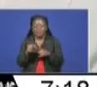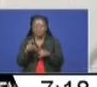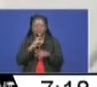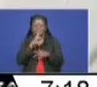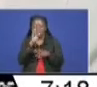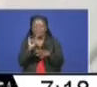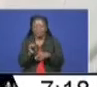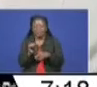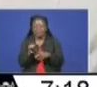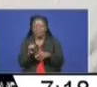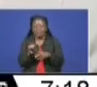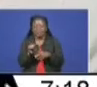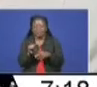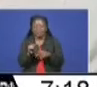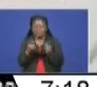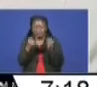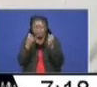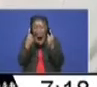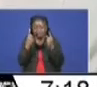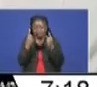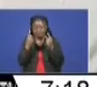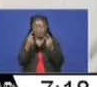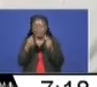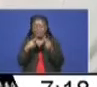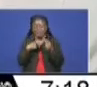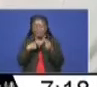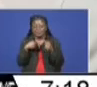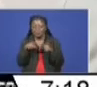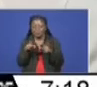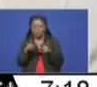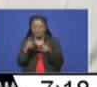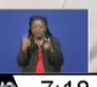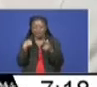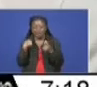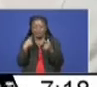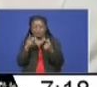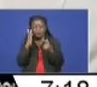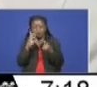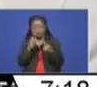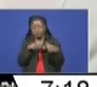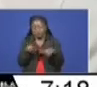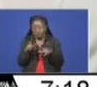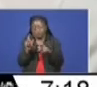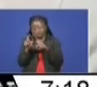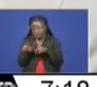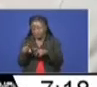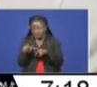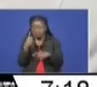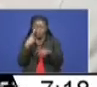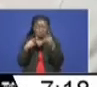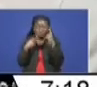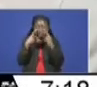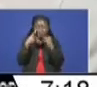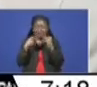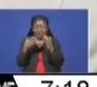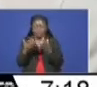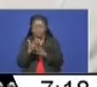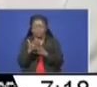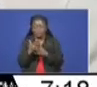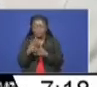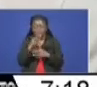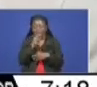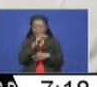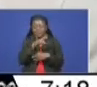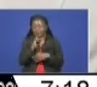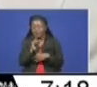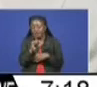is real. I would go to do those tests and I would cry straight through. The MRI machine, from I saw that